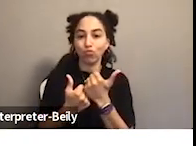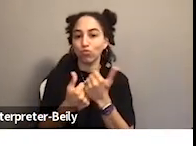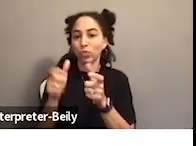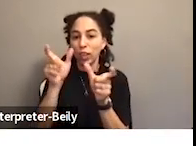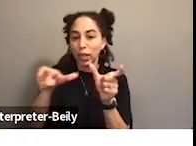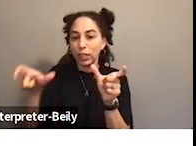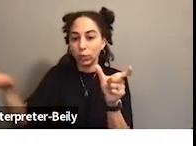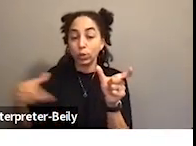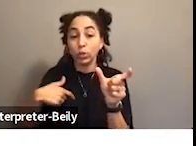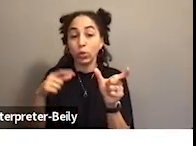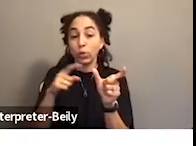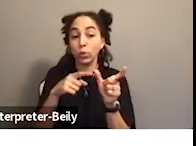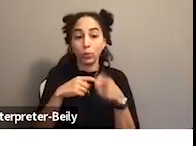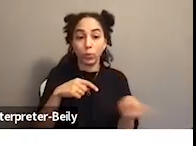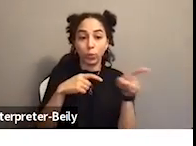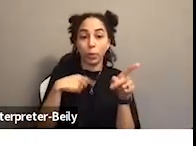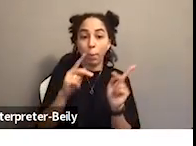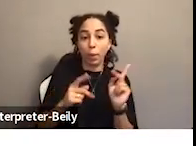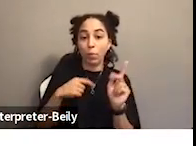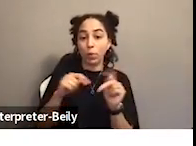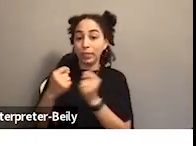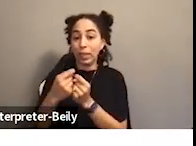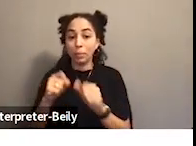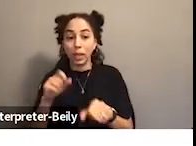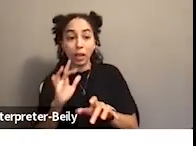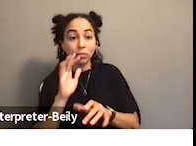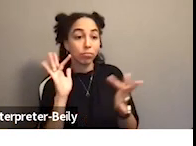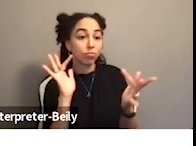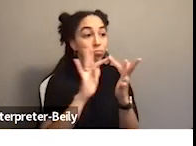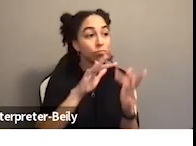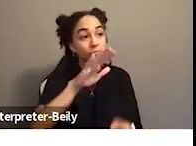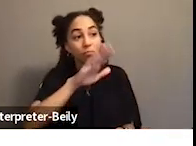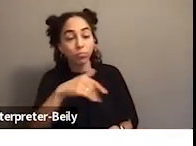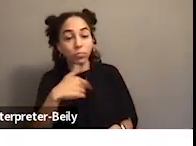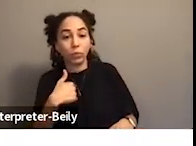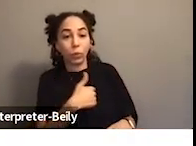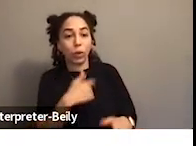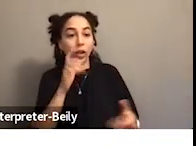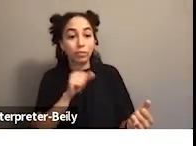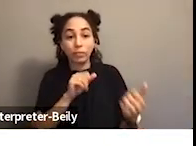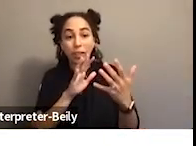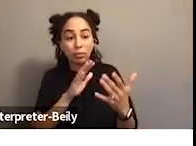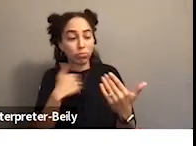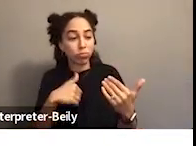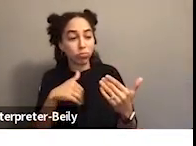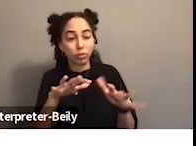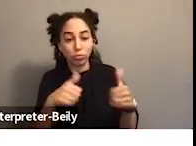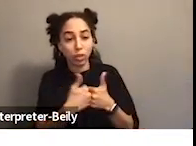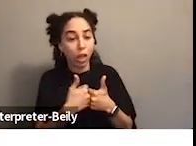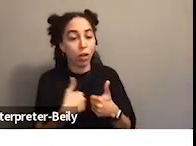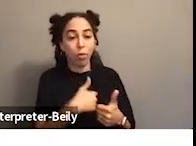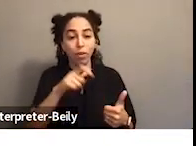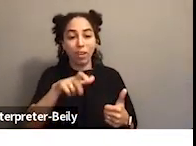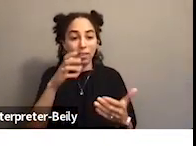So those are folks that teams can reach out to who may say, hey, we are facing some challenges. We need